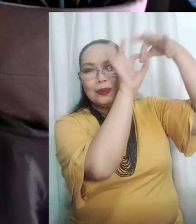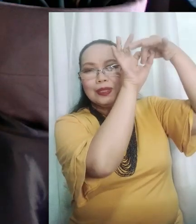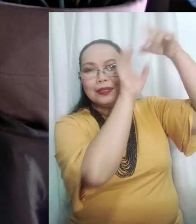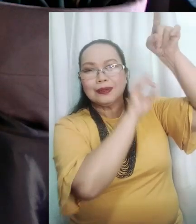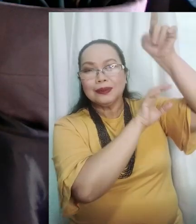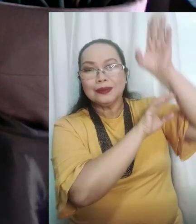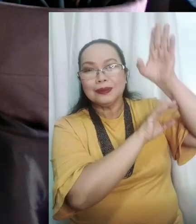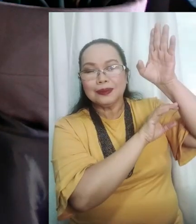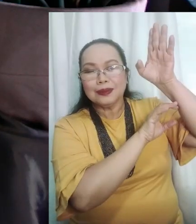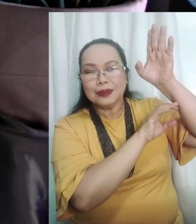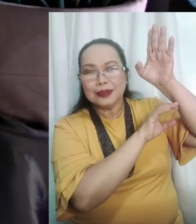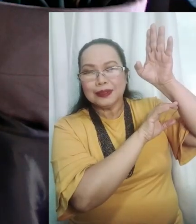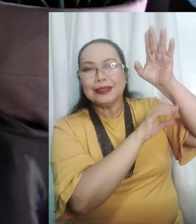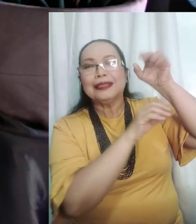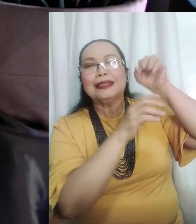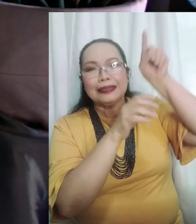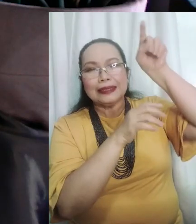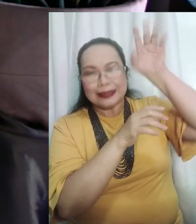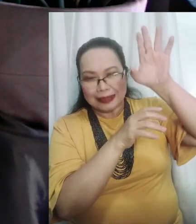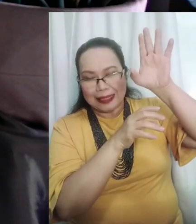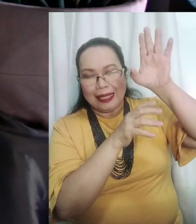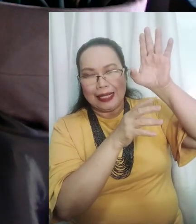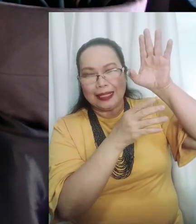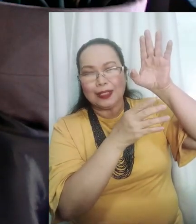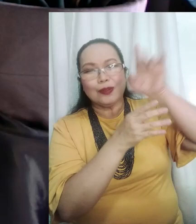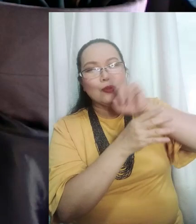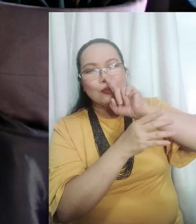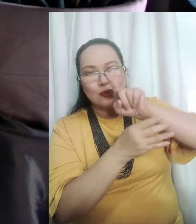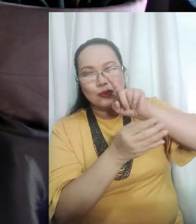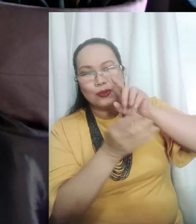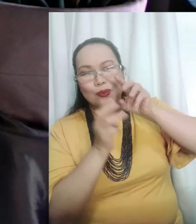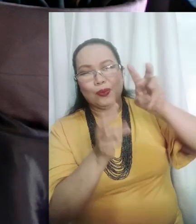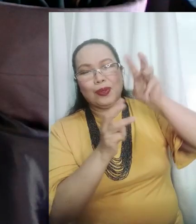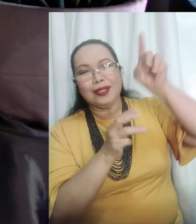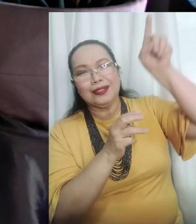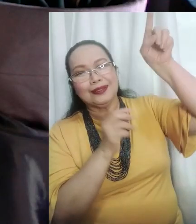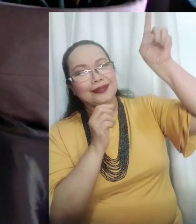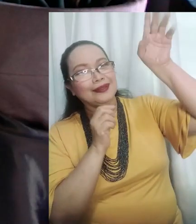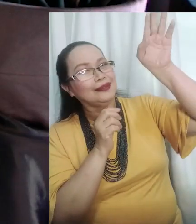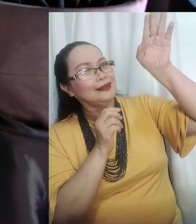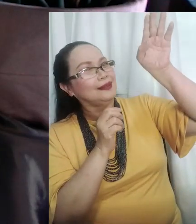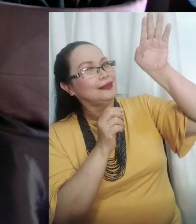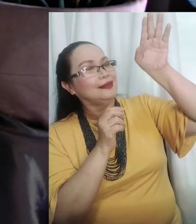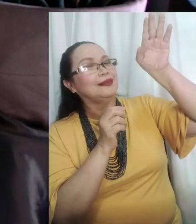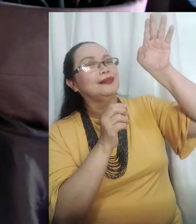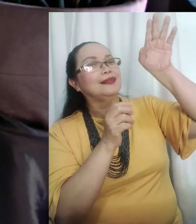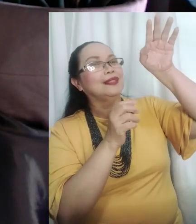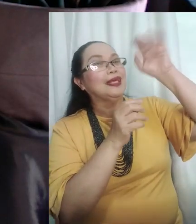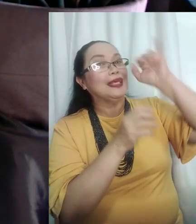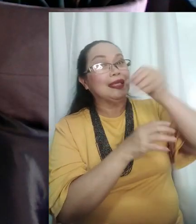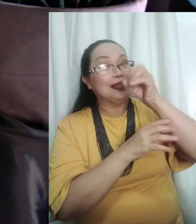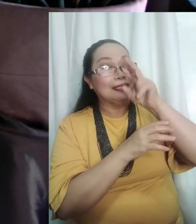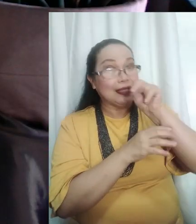to God, you know, in a divine and real way. You know, in